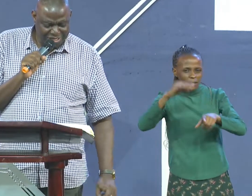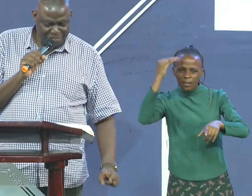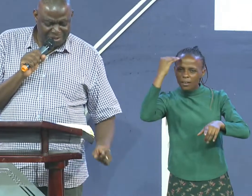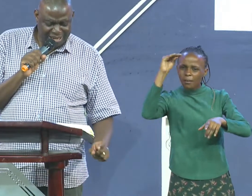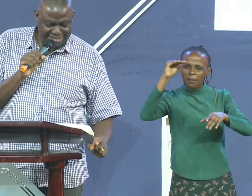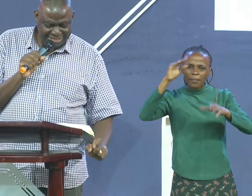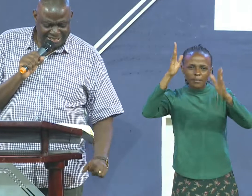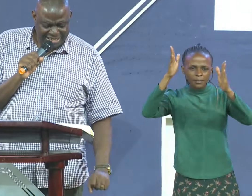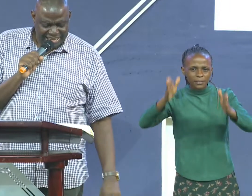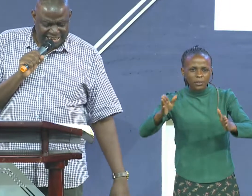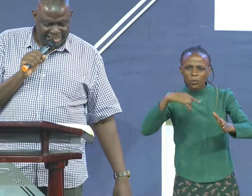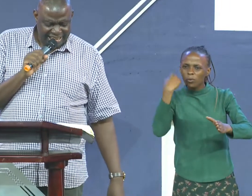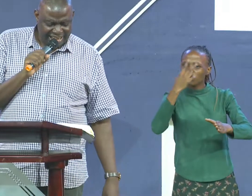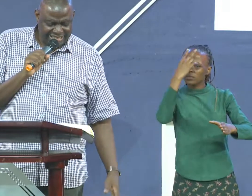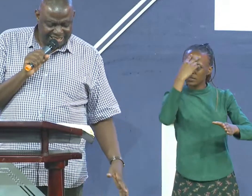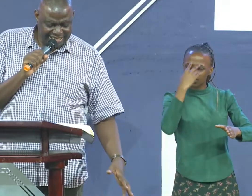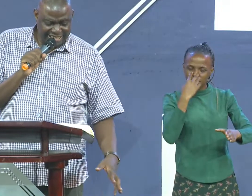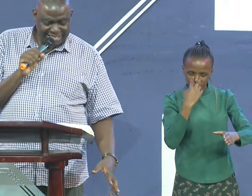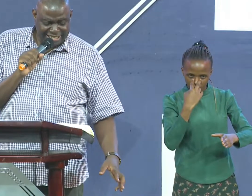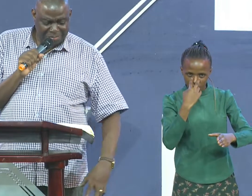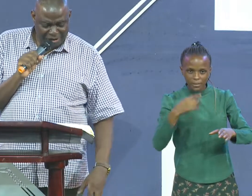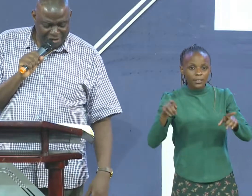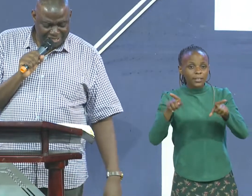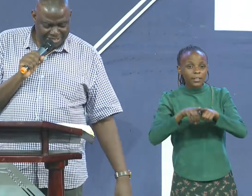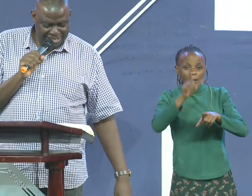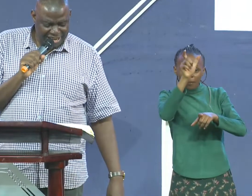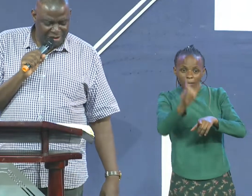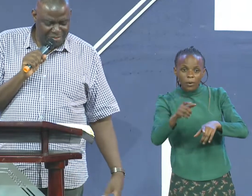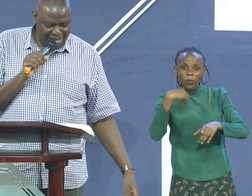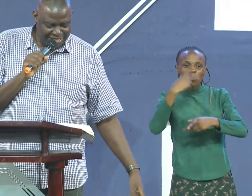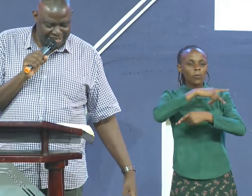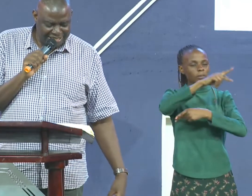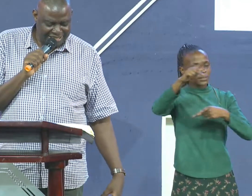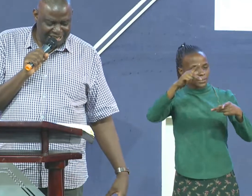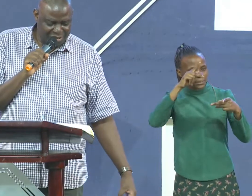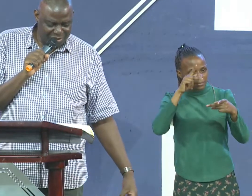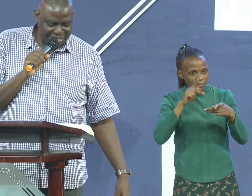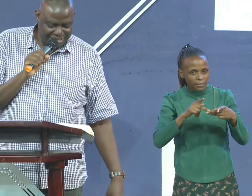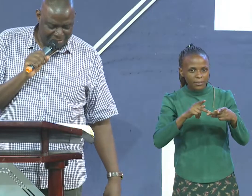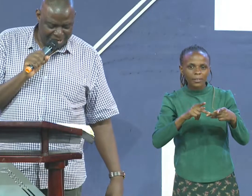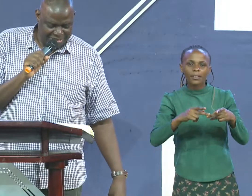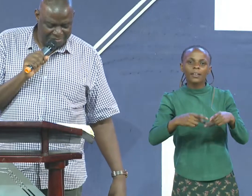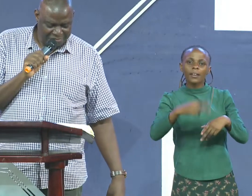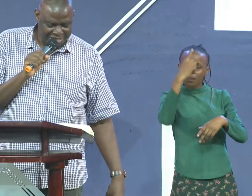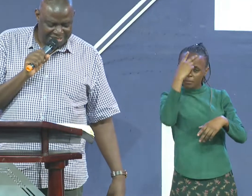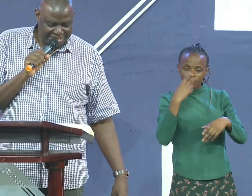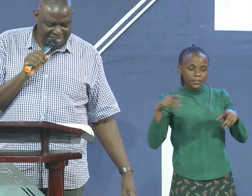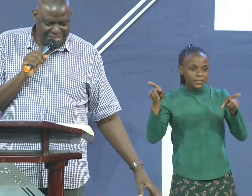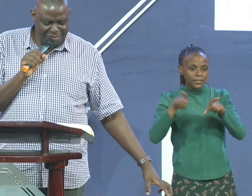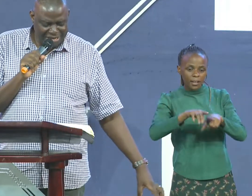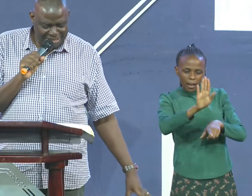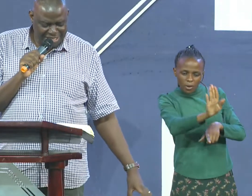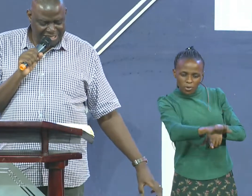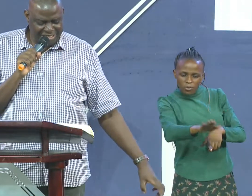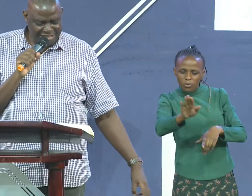Who is blind as he that is perfect, and blind as the Lord's servant,